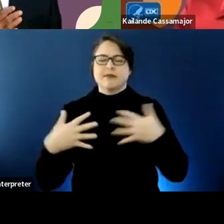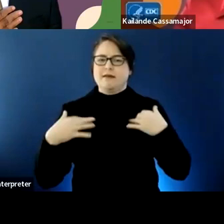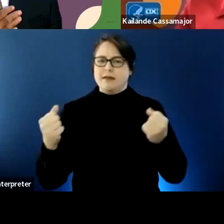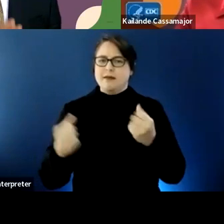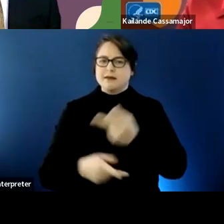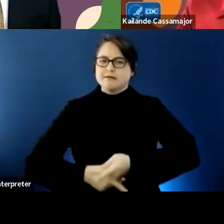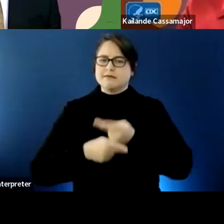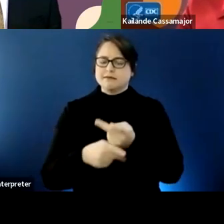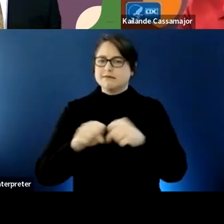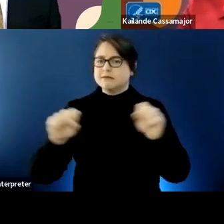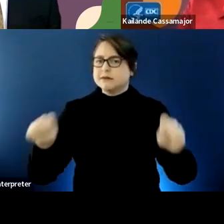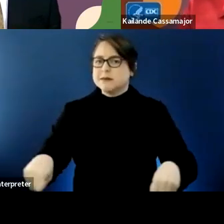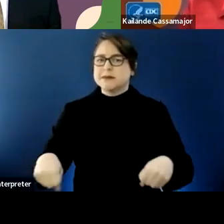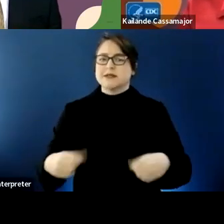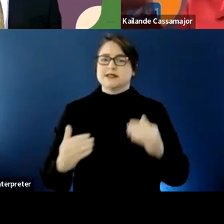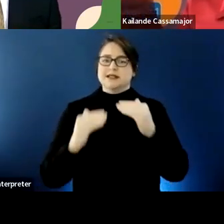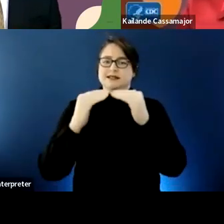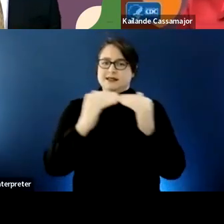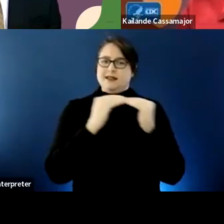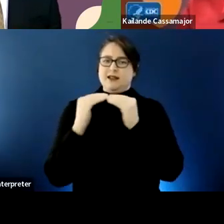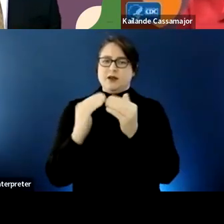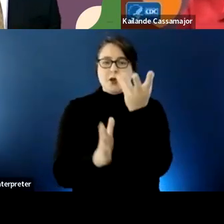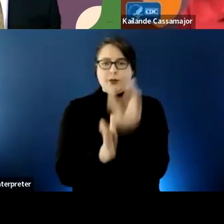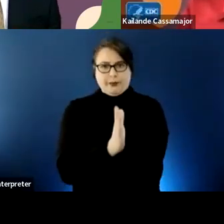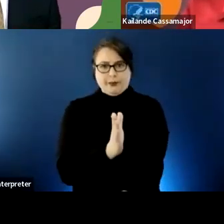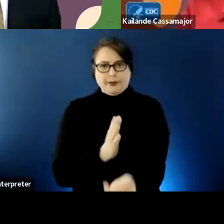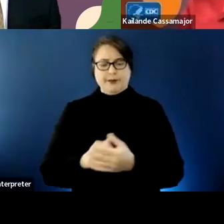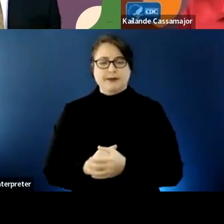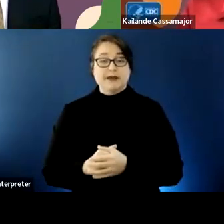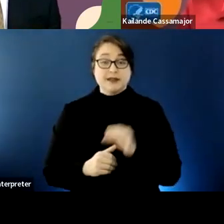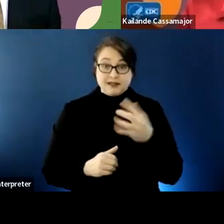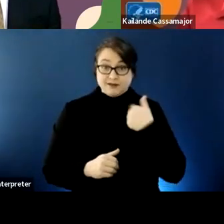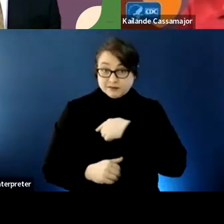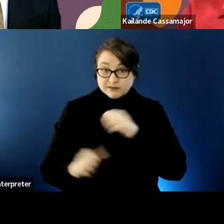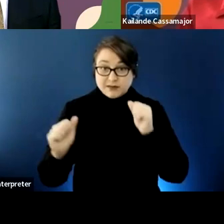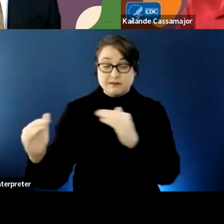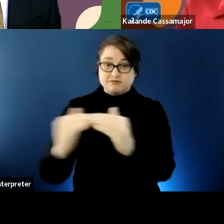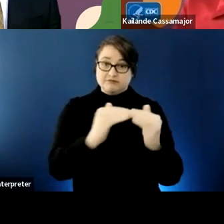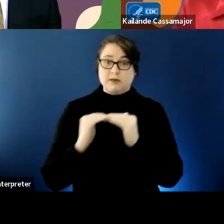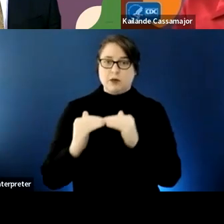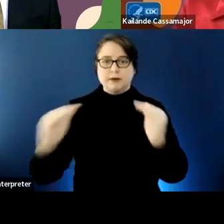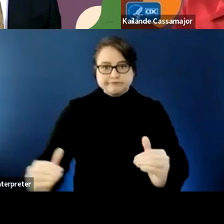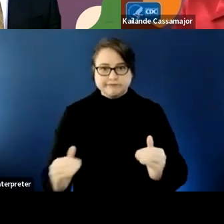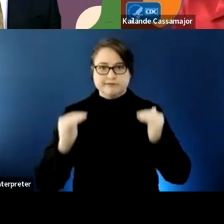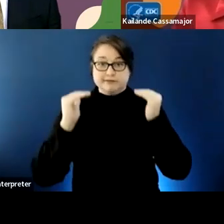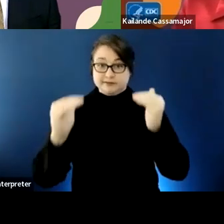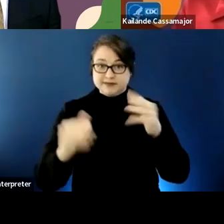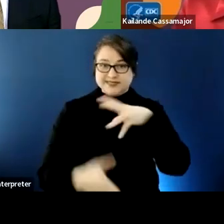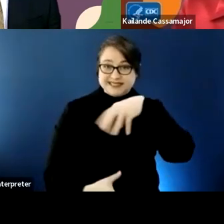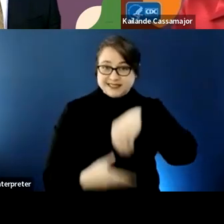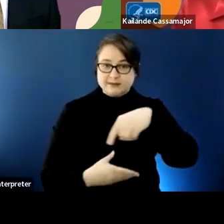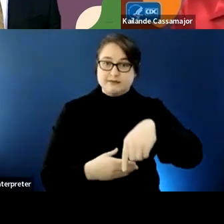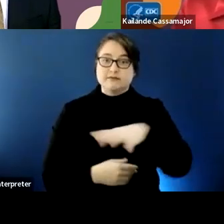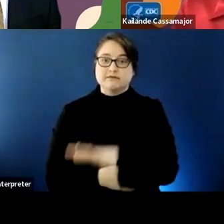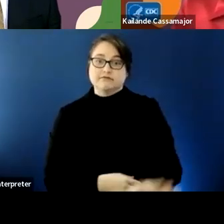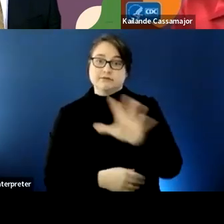an absence of equity. Mm. And if we can improve equity in healthcare in this country, we can